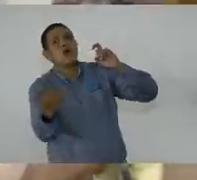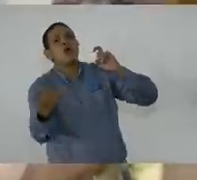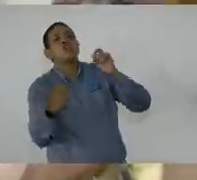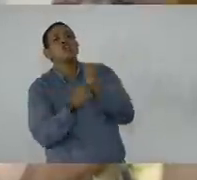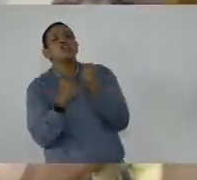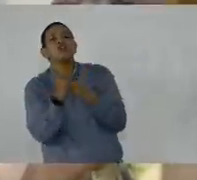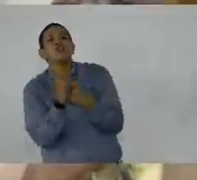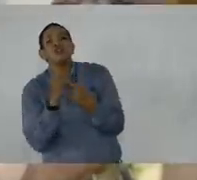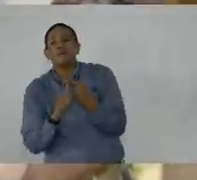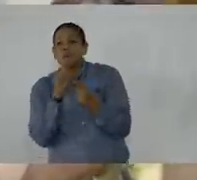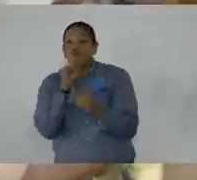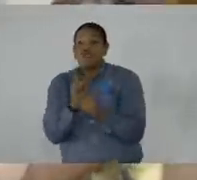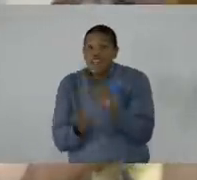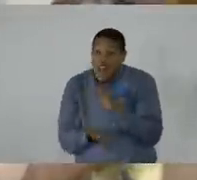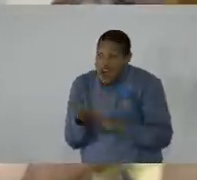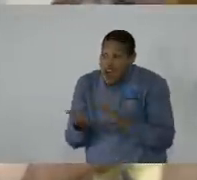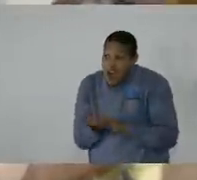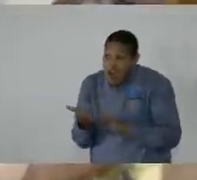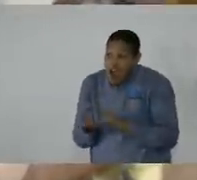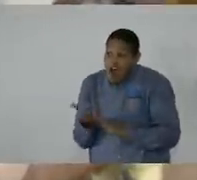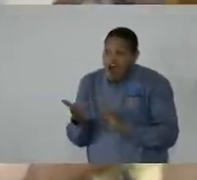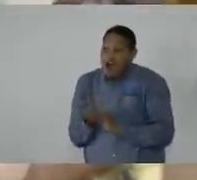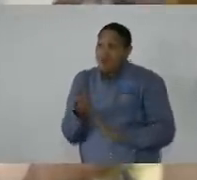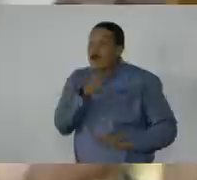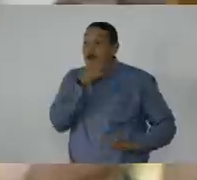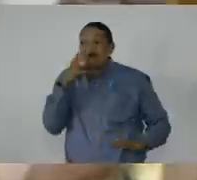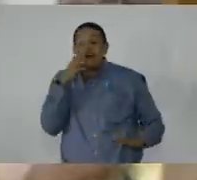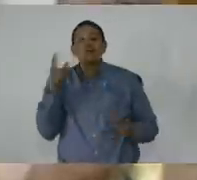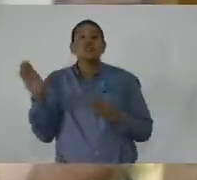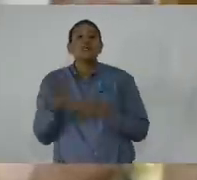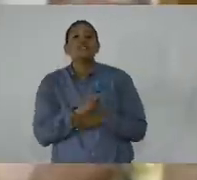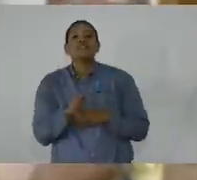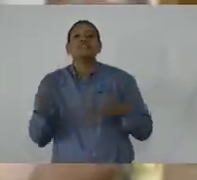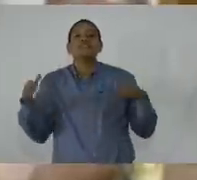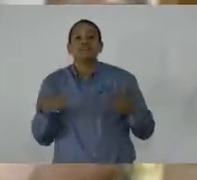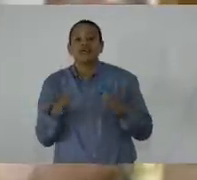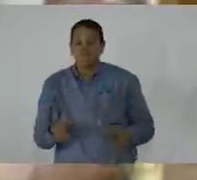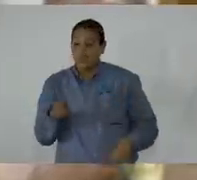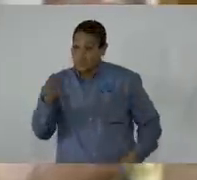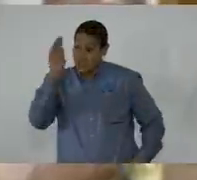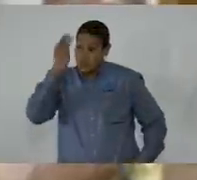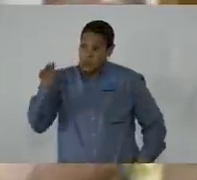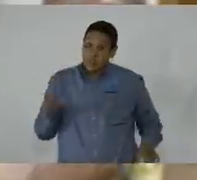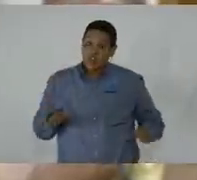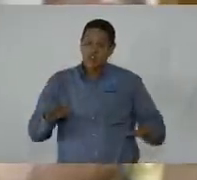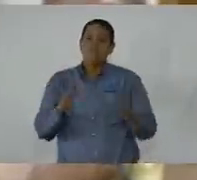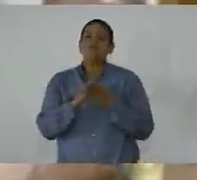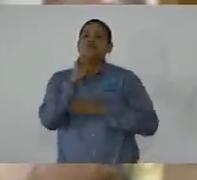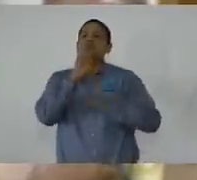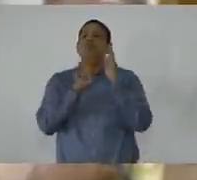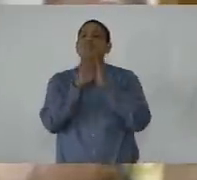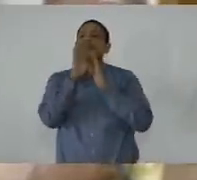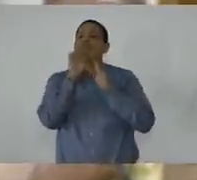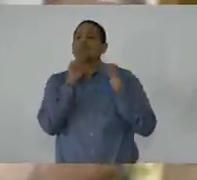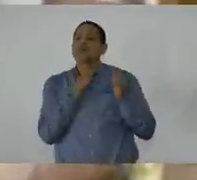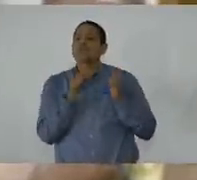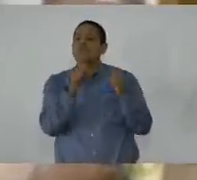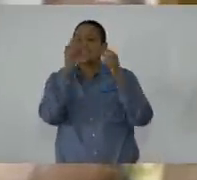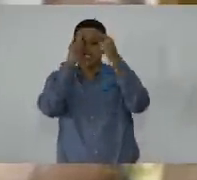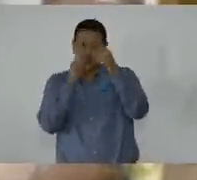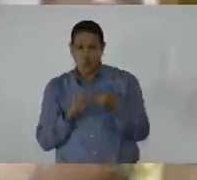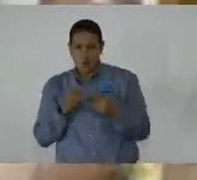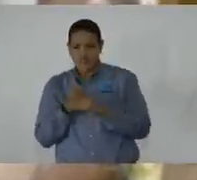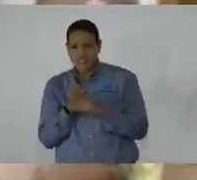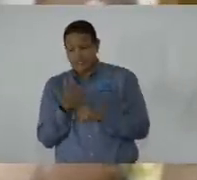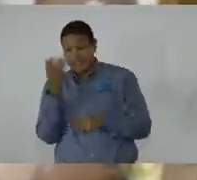and the operation of the agribusiness sector. And this will be done by developing a strategic agenda